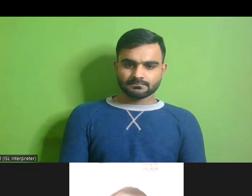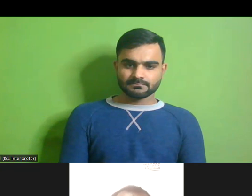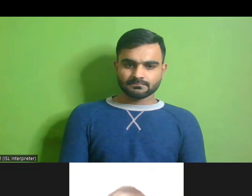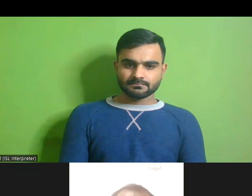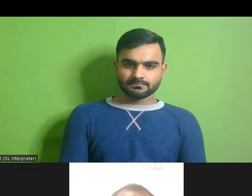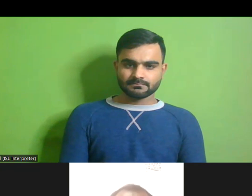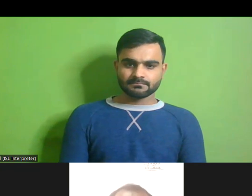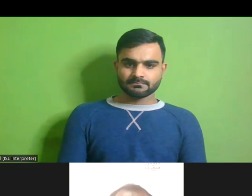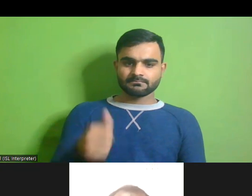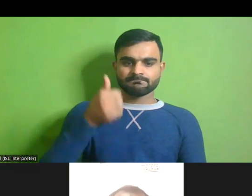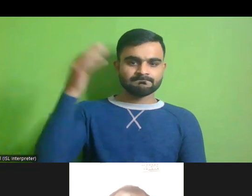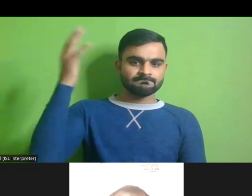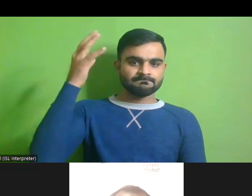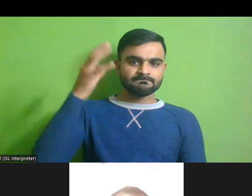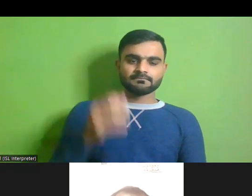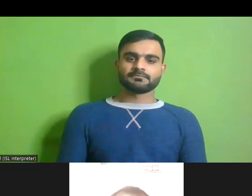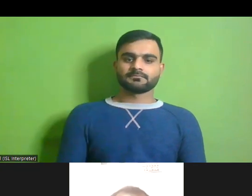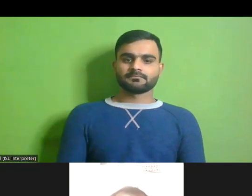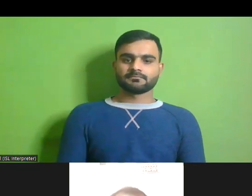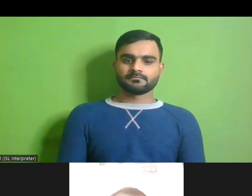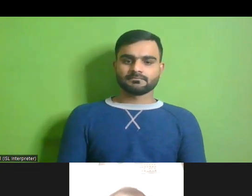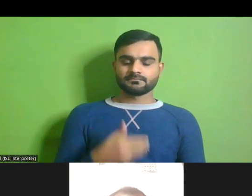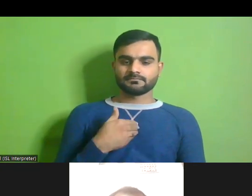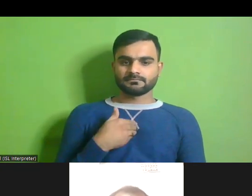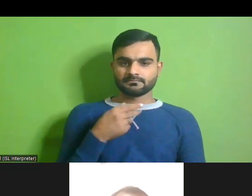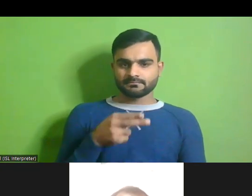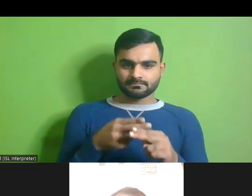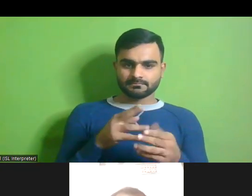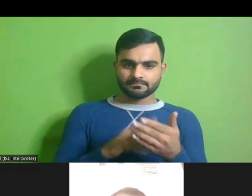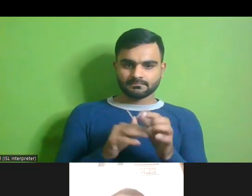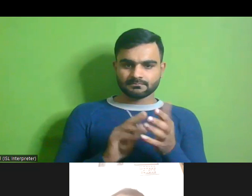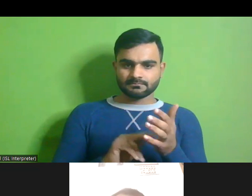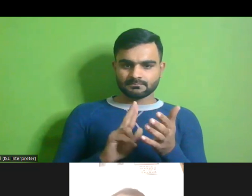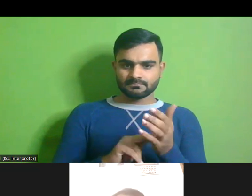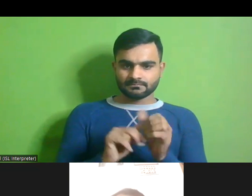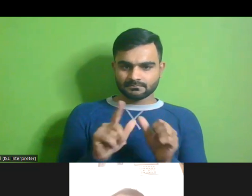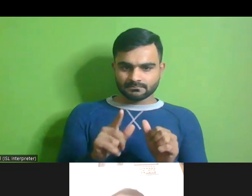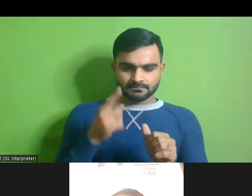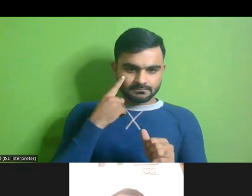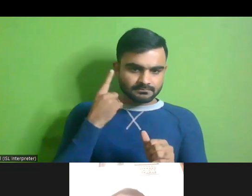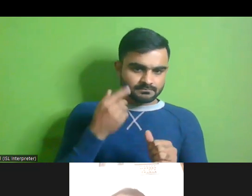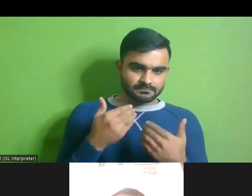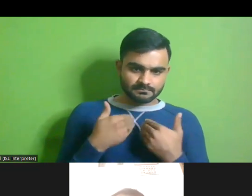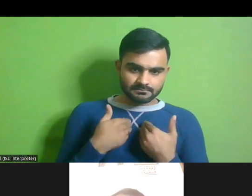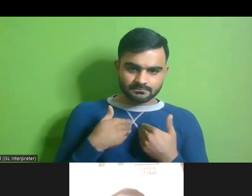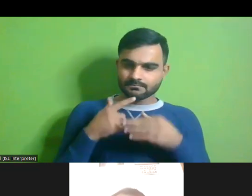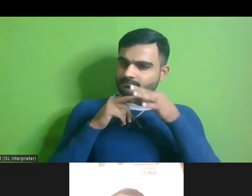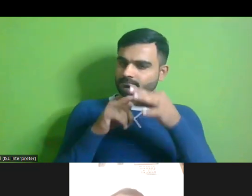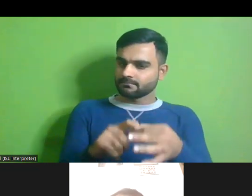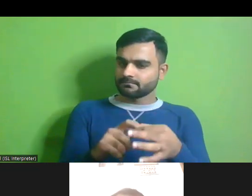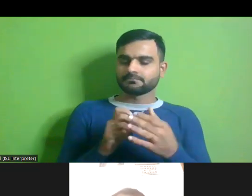Hi, good afternoon. My name is Arumal. I'm joining from the Netherlands. So my question